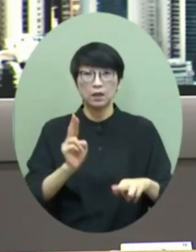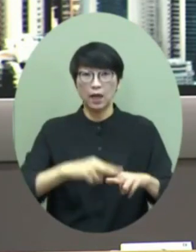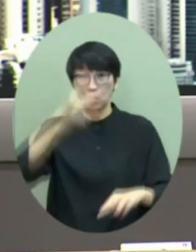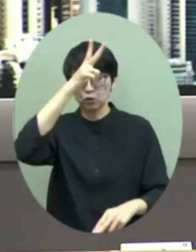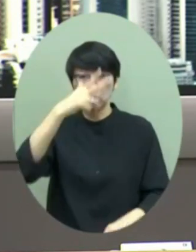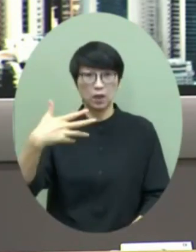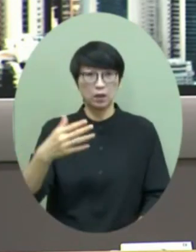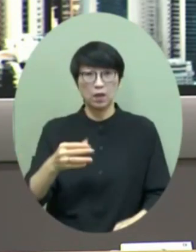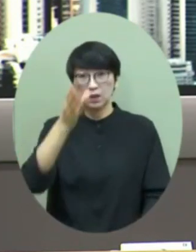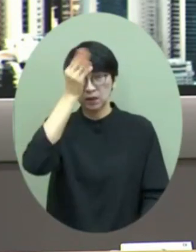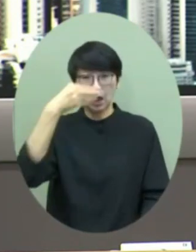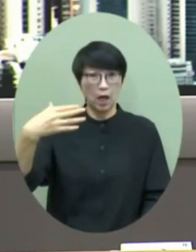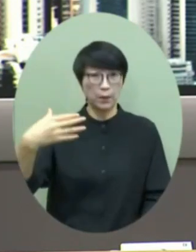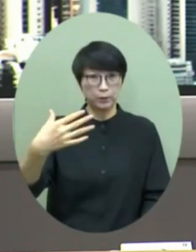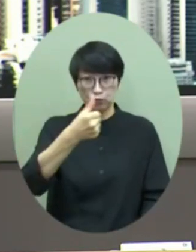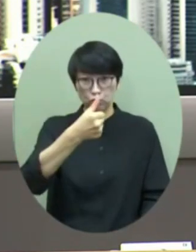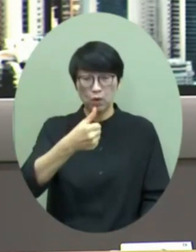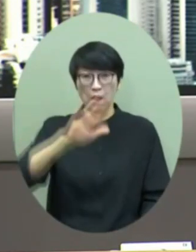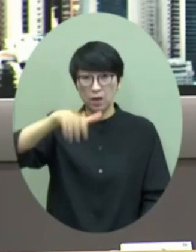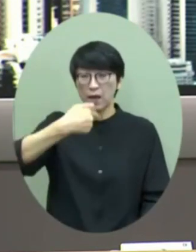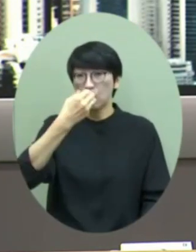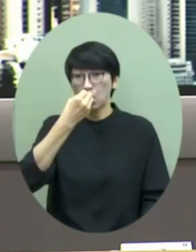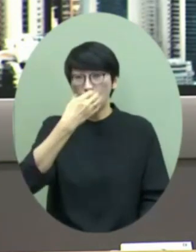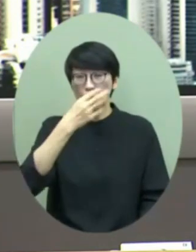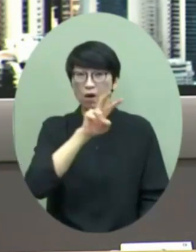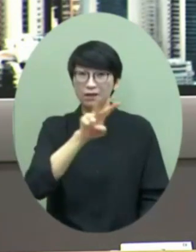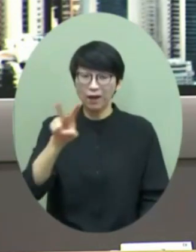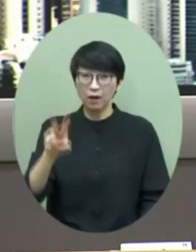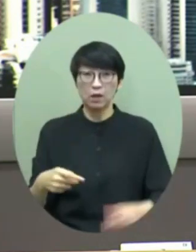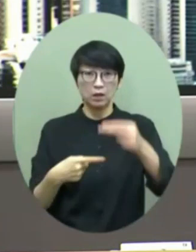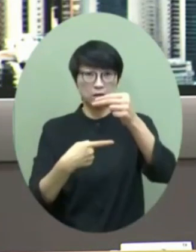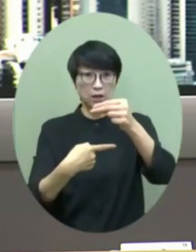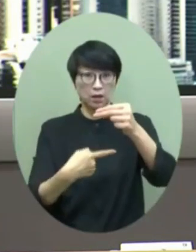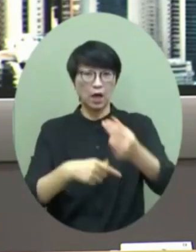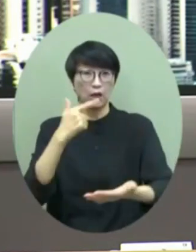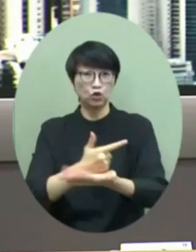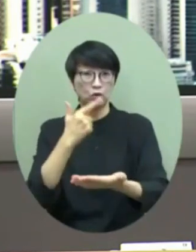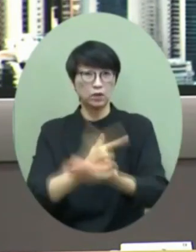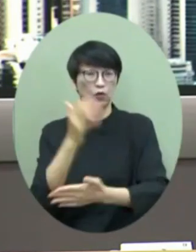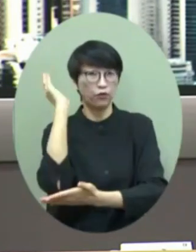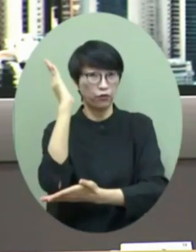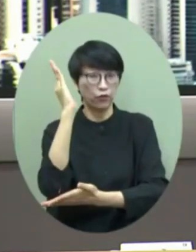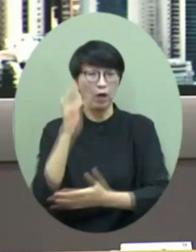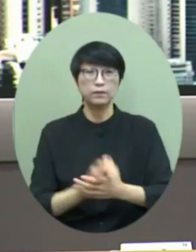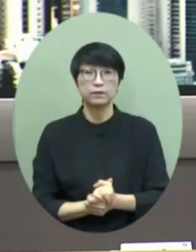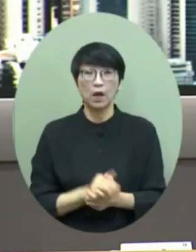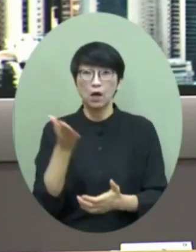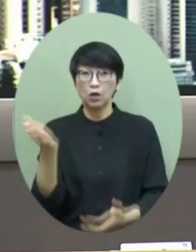two systems. You might recall 3 years ago when President Xi Jinping came to Hong Kong, he made an